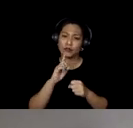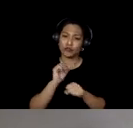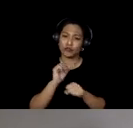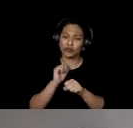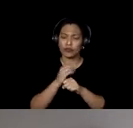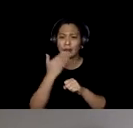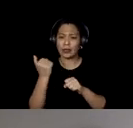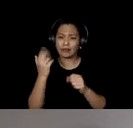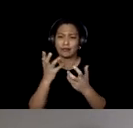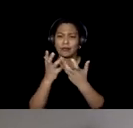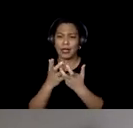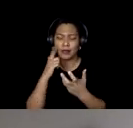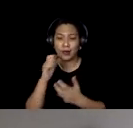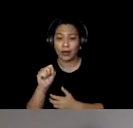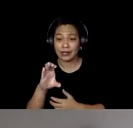for SEO.